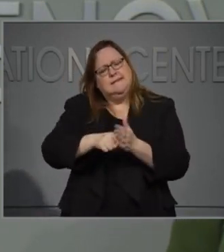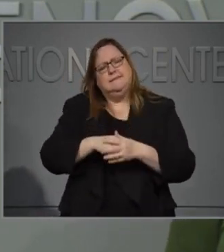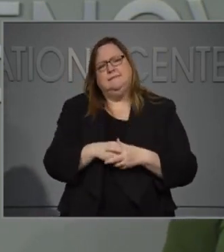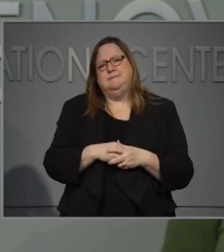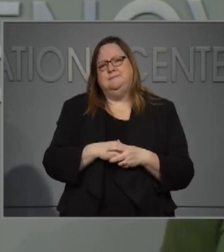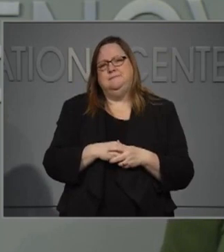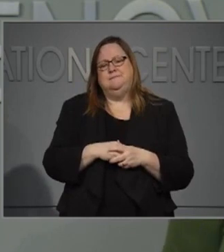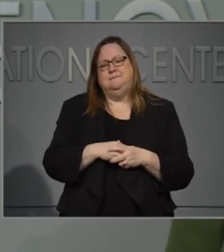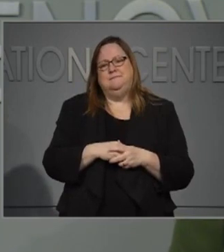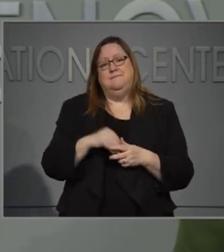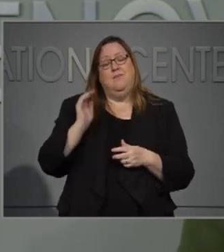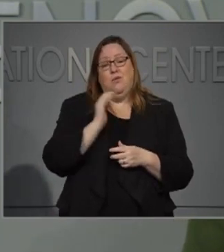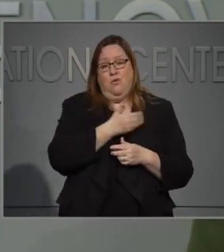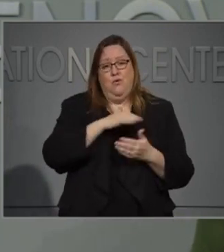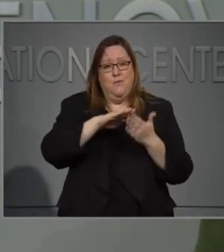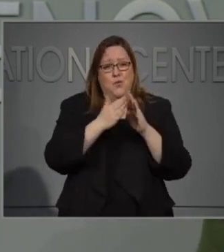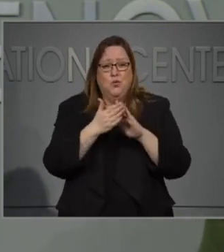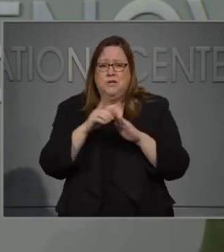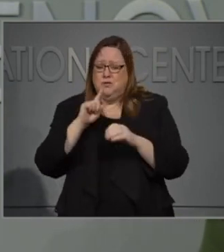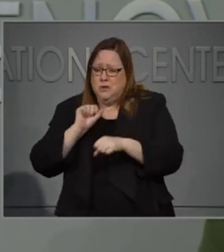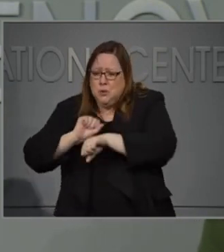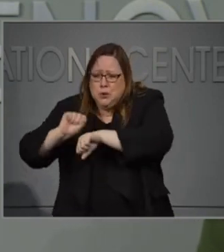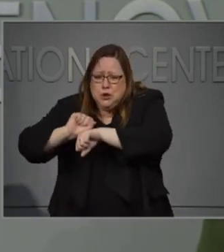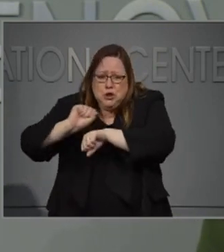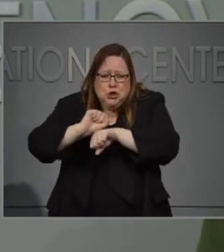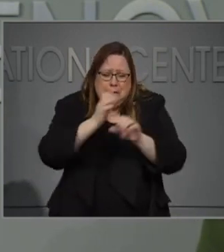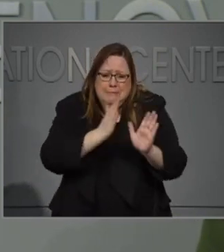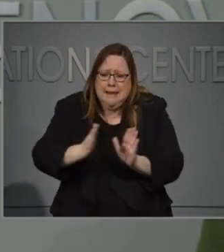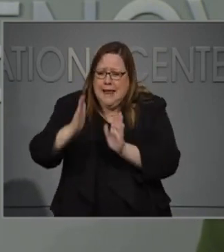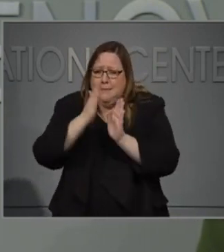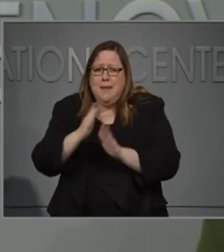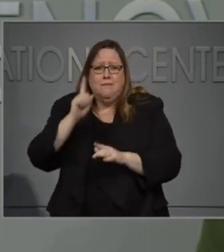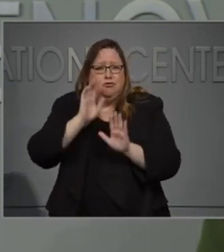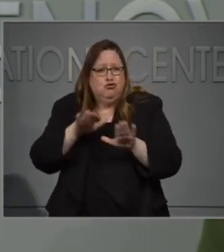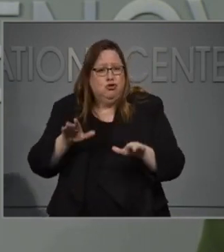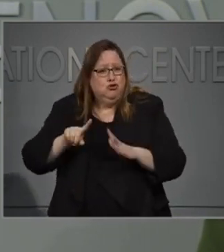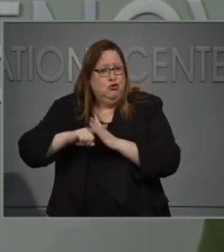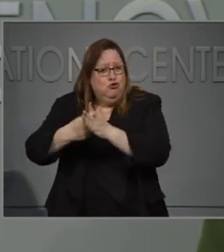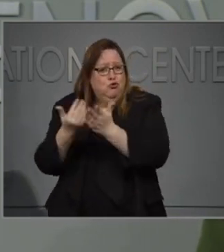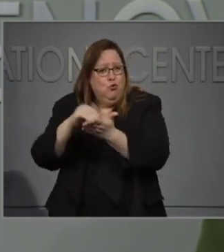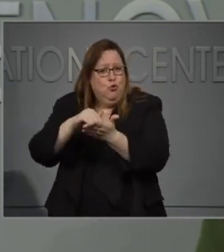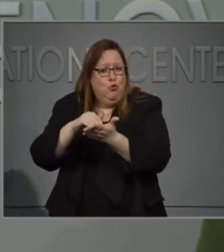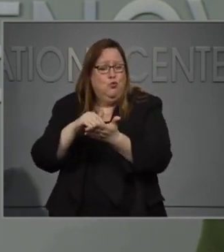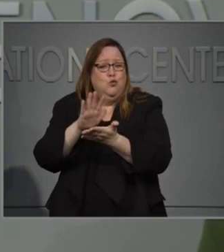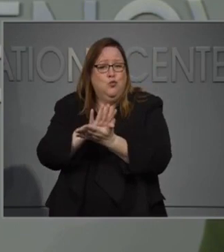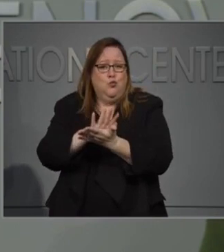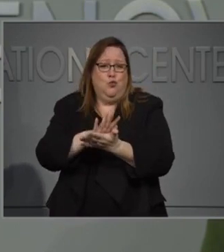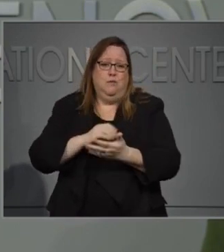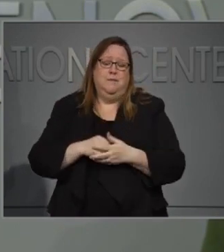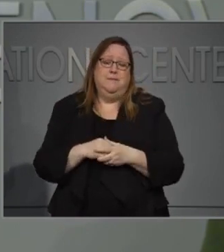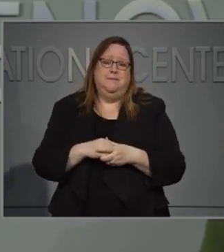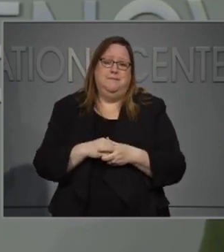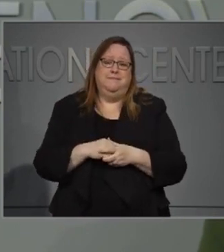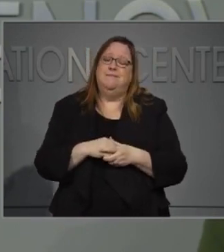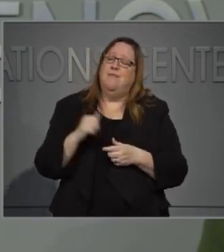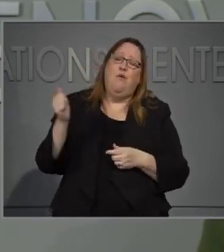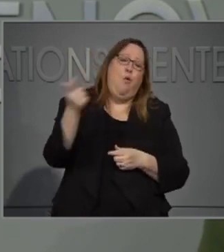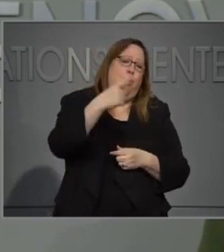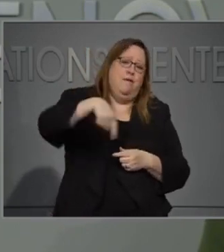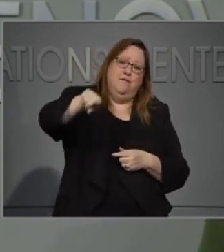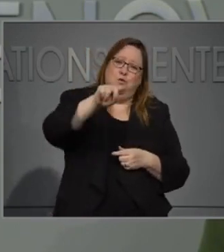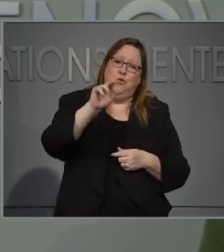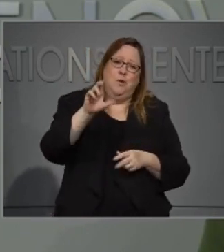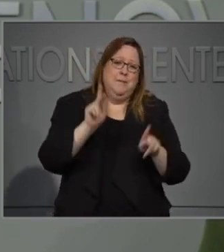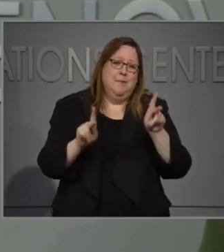get our children back to school, everyone in North Carolina has an important role to play by practicing, again, the 3 W's: